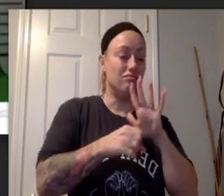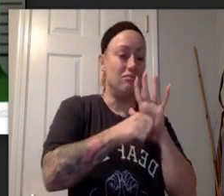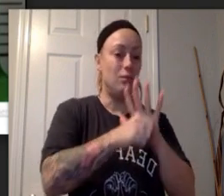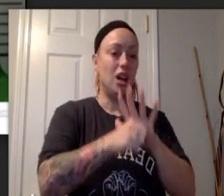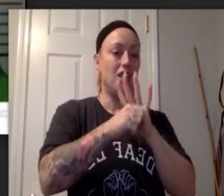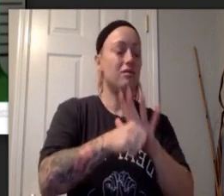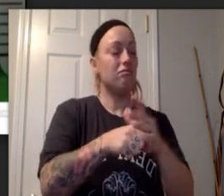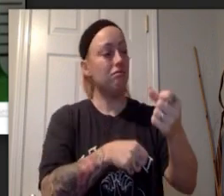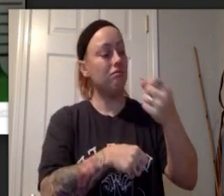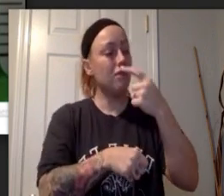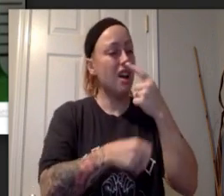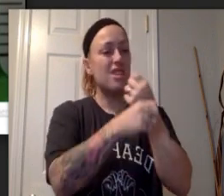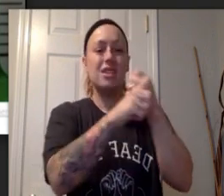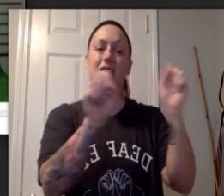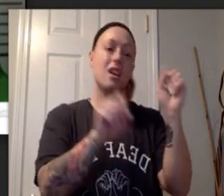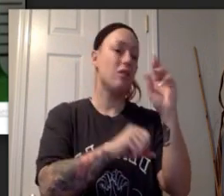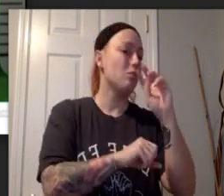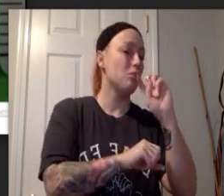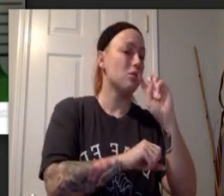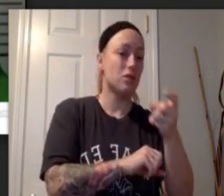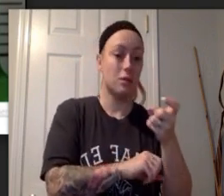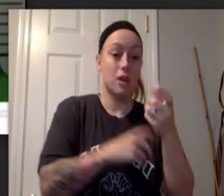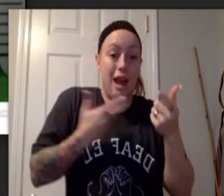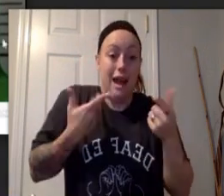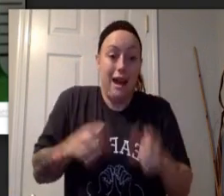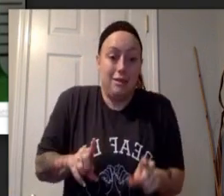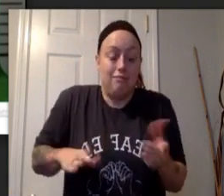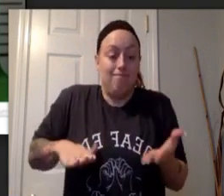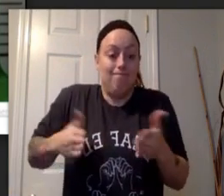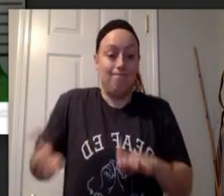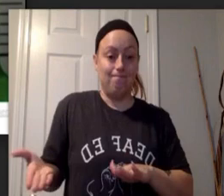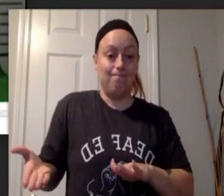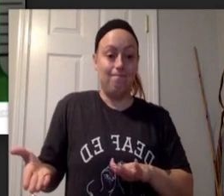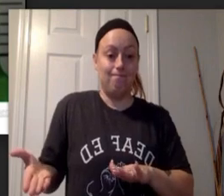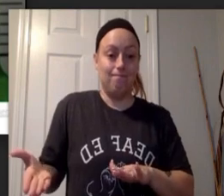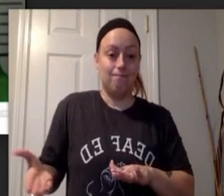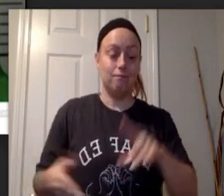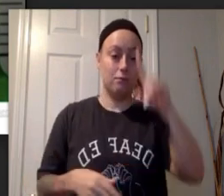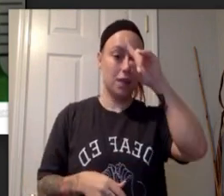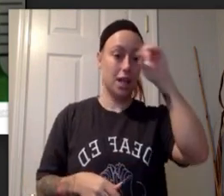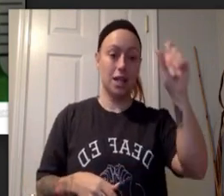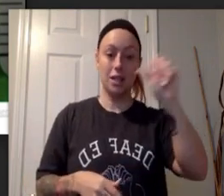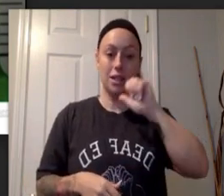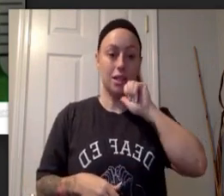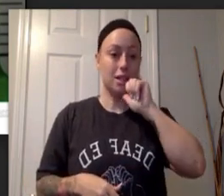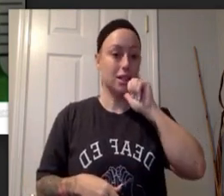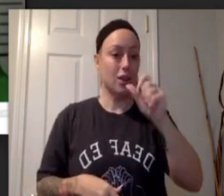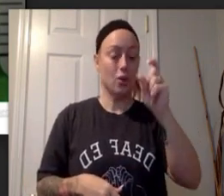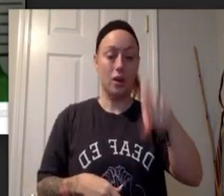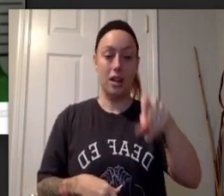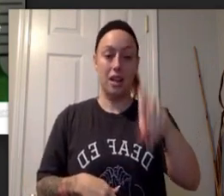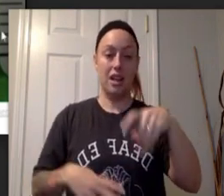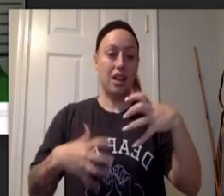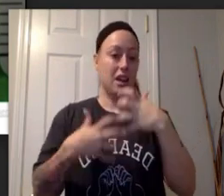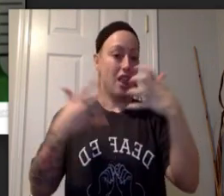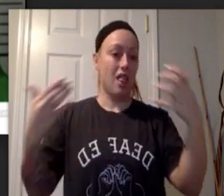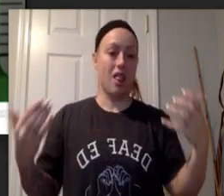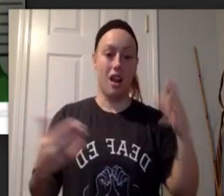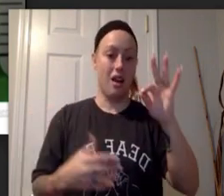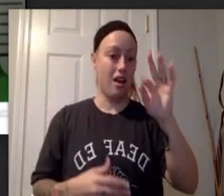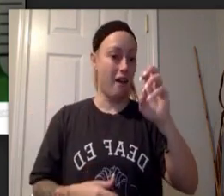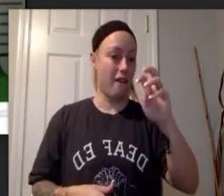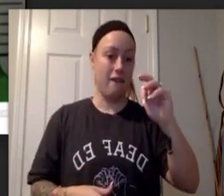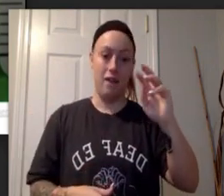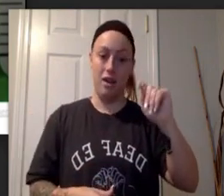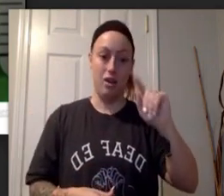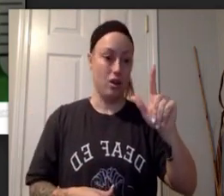safe prescription pill, and they died because it takes very little to kill someone. An analog car fentanyl, it's